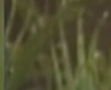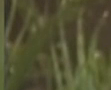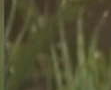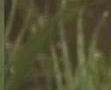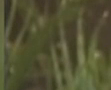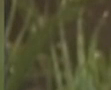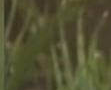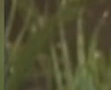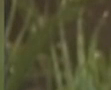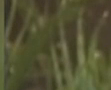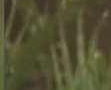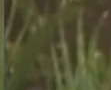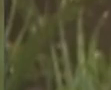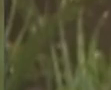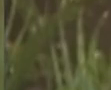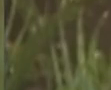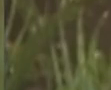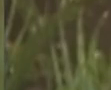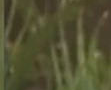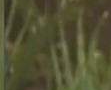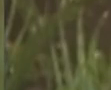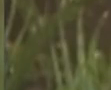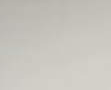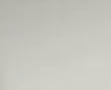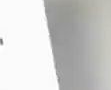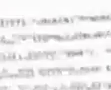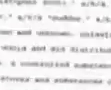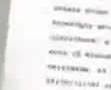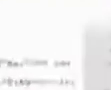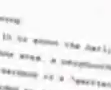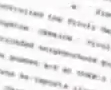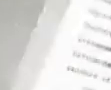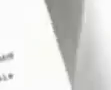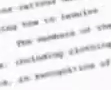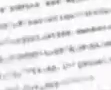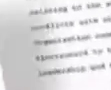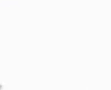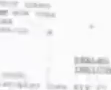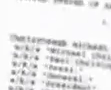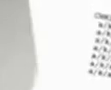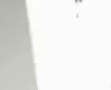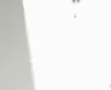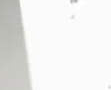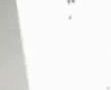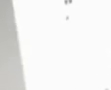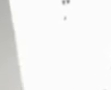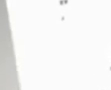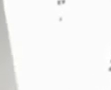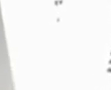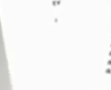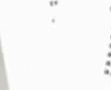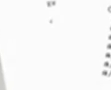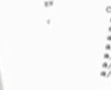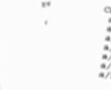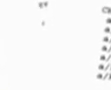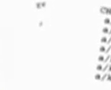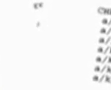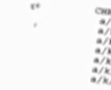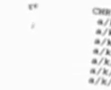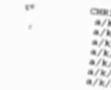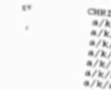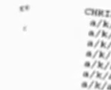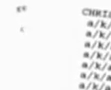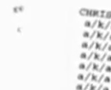Dorothy Lightburn, who he says delayed in signing the authority to proceed with Koch's extradition. Ms. Lightburn